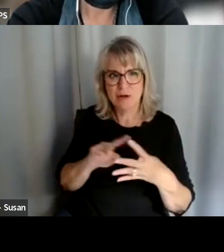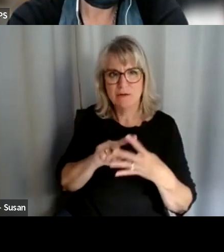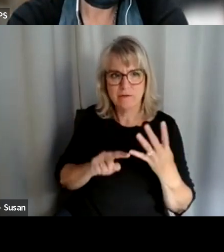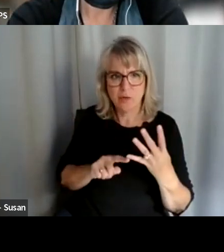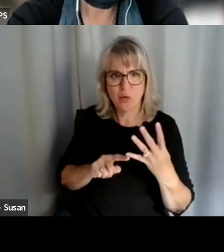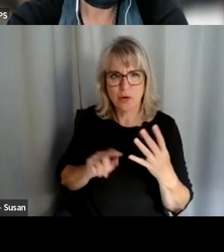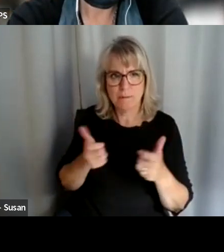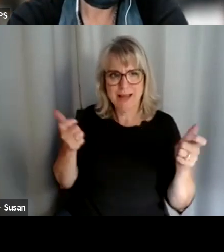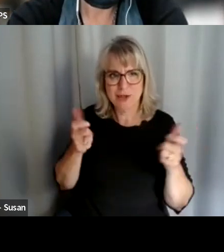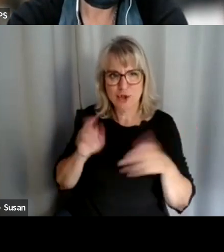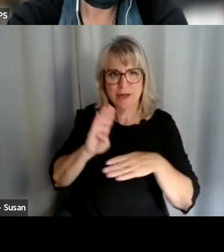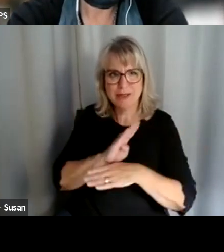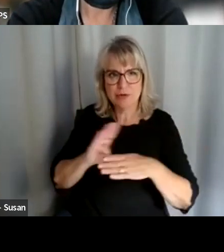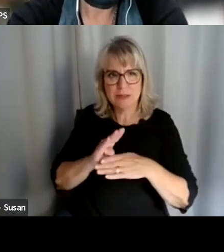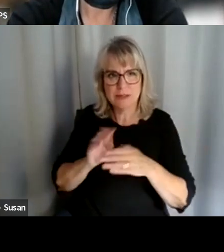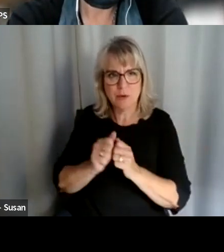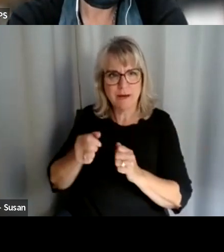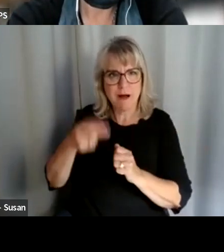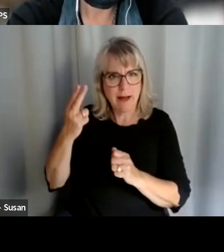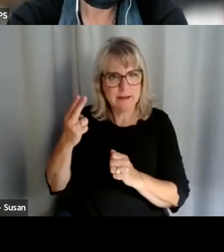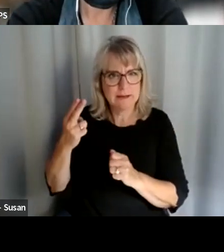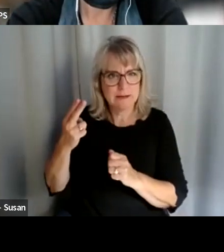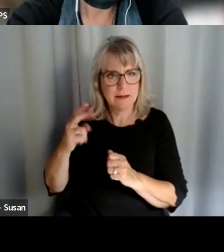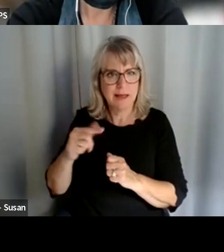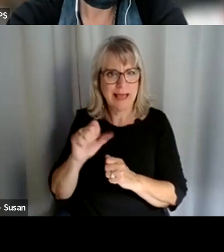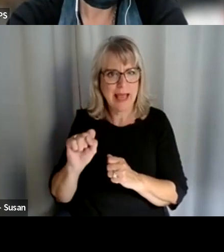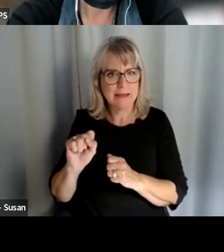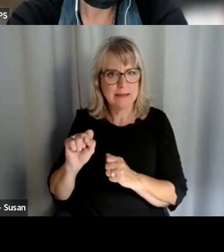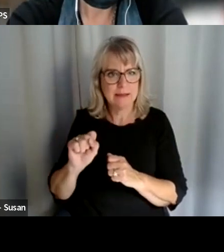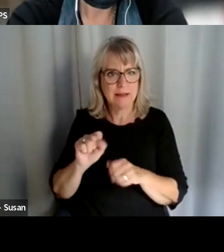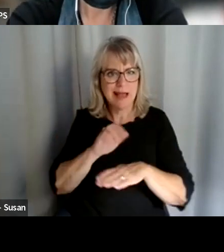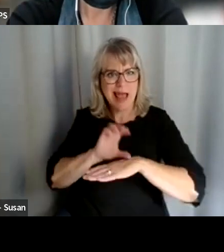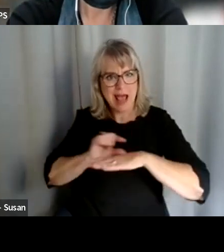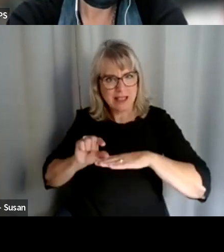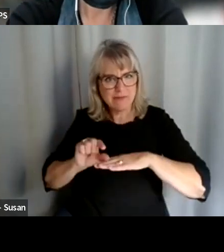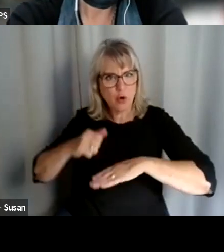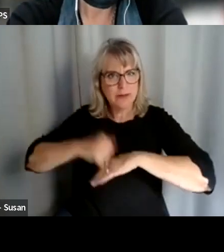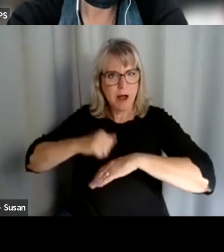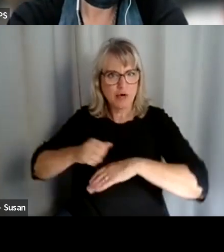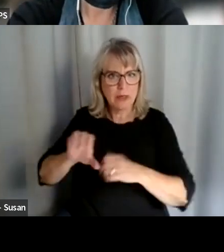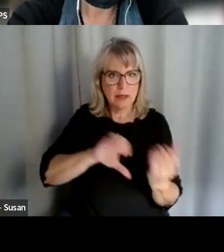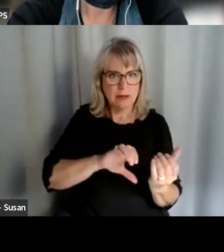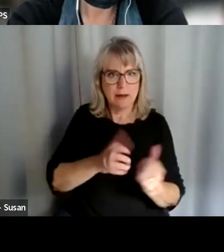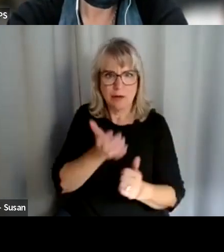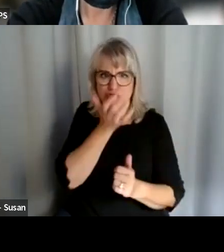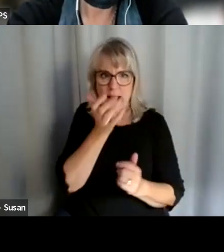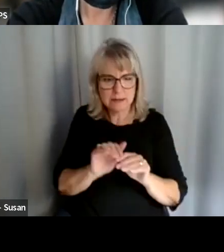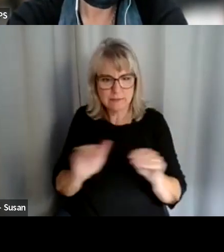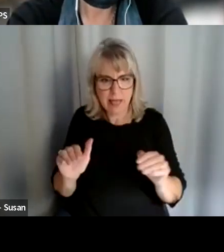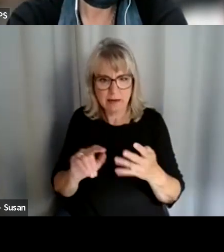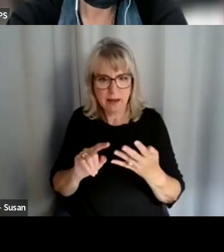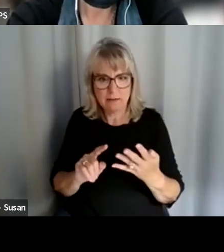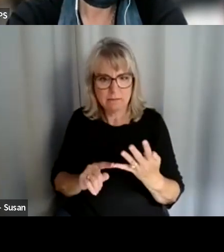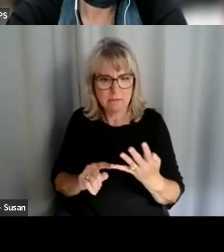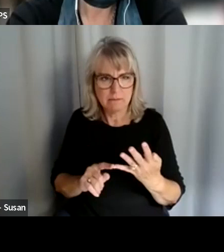major industries that have the highest greenhouse gas emissions is asphalt, concrete, flat glass, and steel, right? So when you